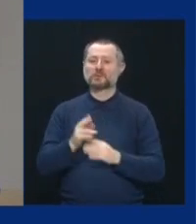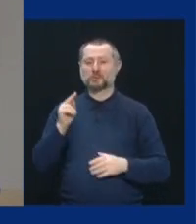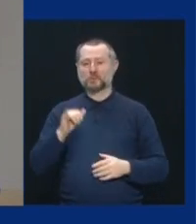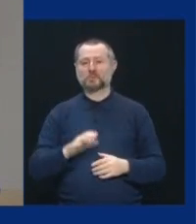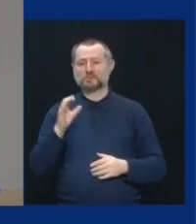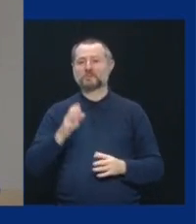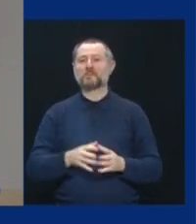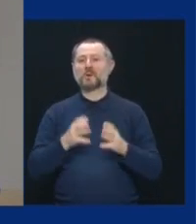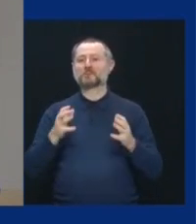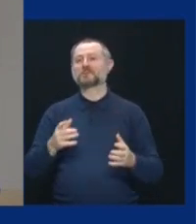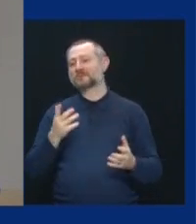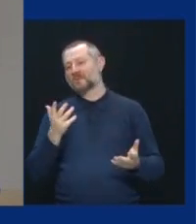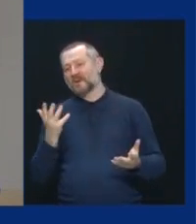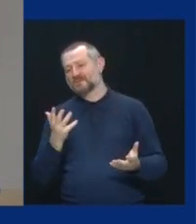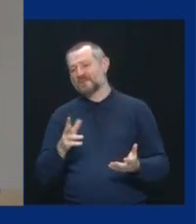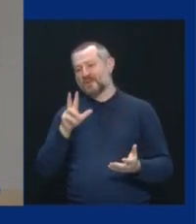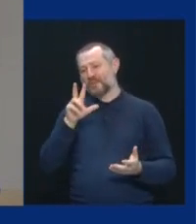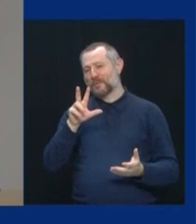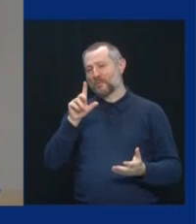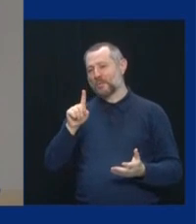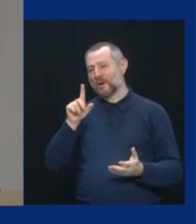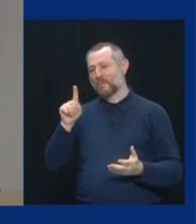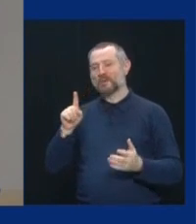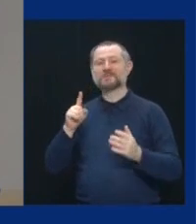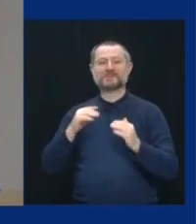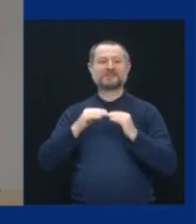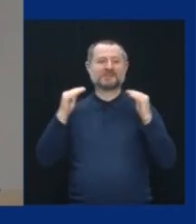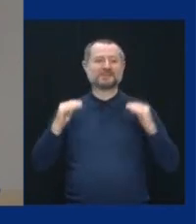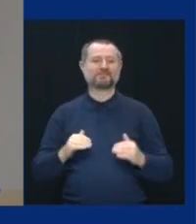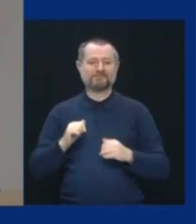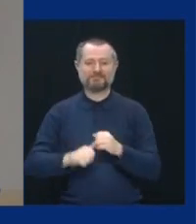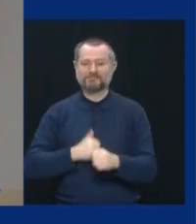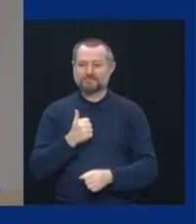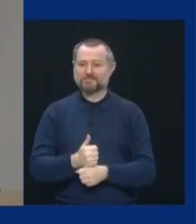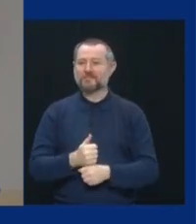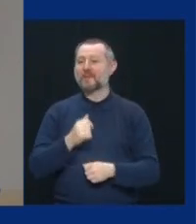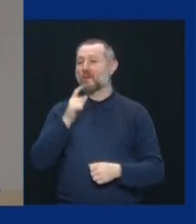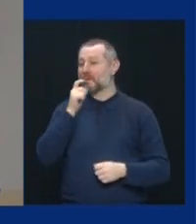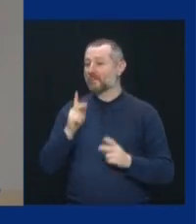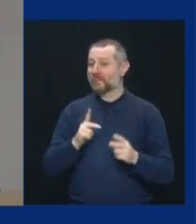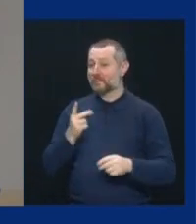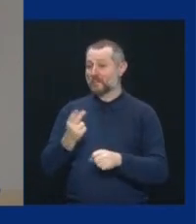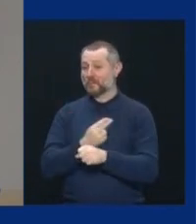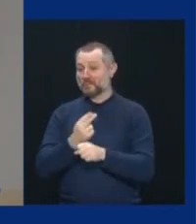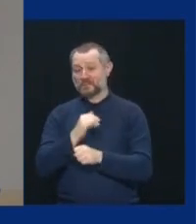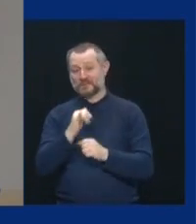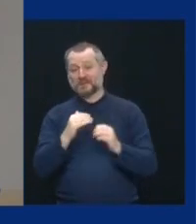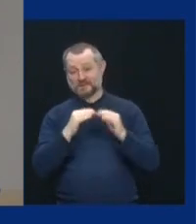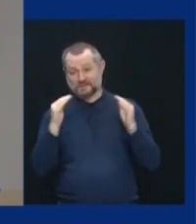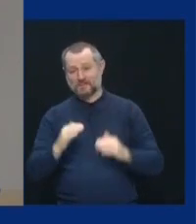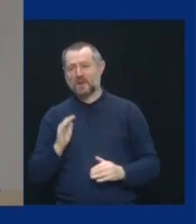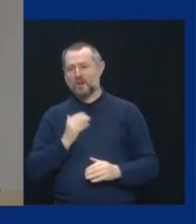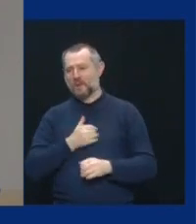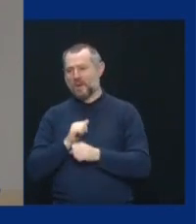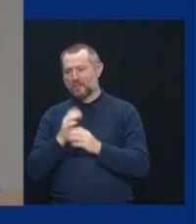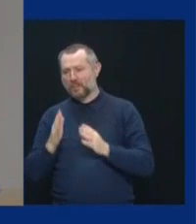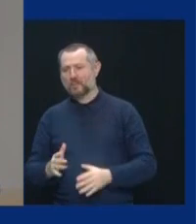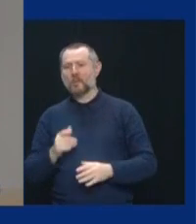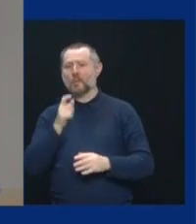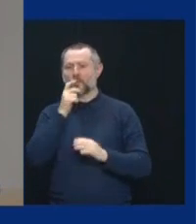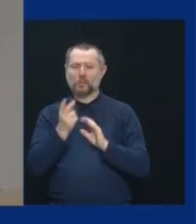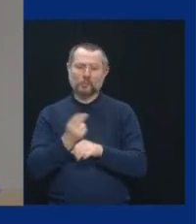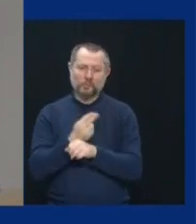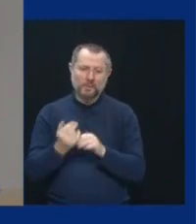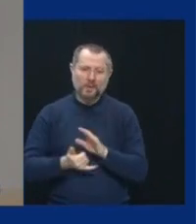the 311 system into the subway so people using the system, including our own employees, are better able to report those